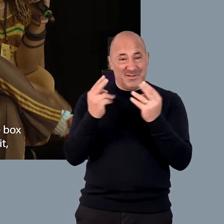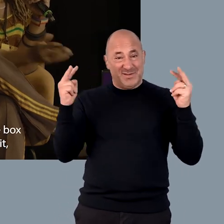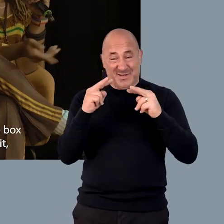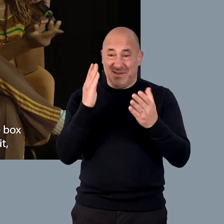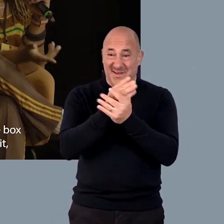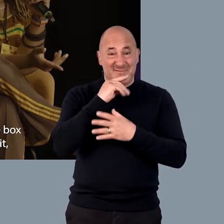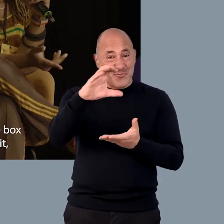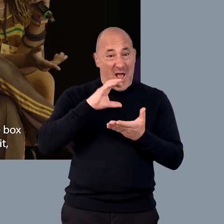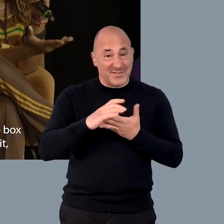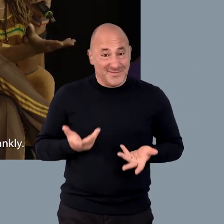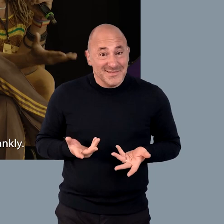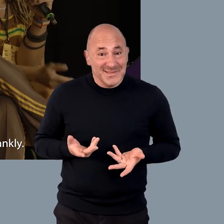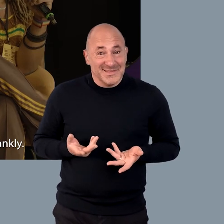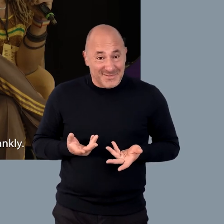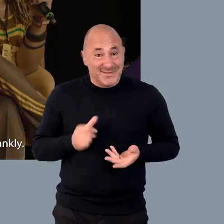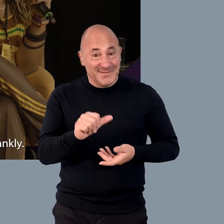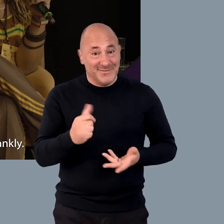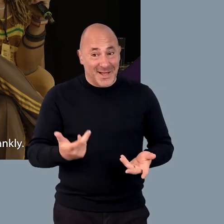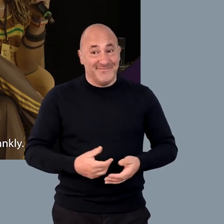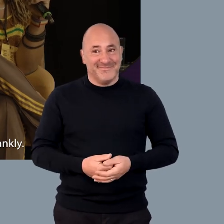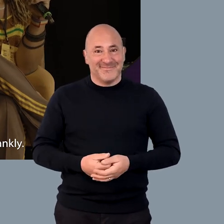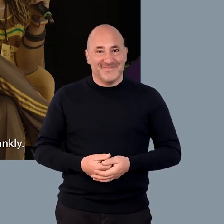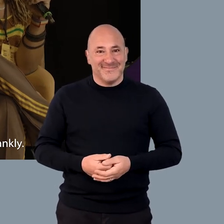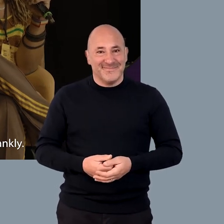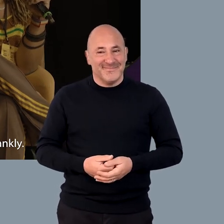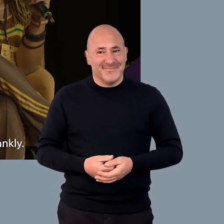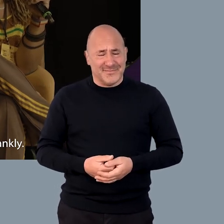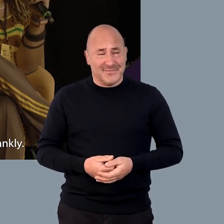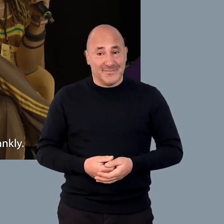on in a phone box and people are going to gather around it You're more likely to get the grant quite frankly